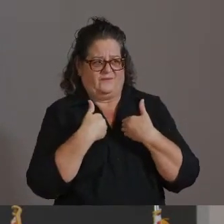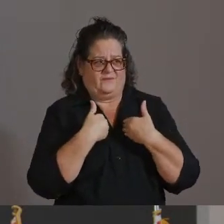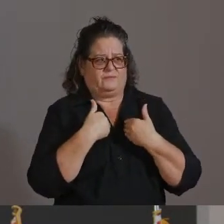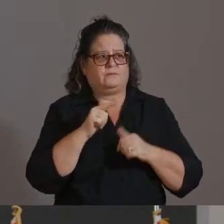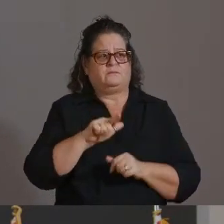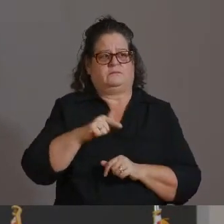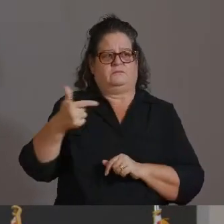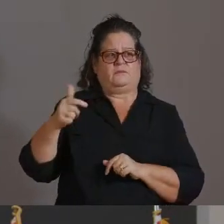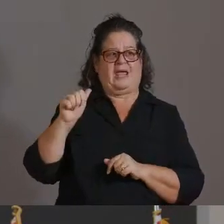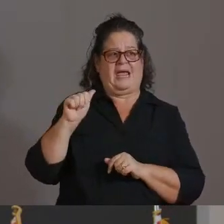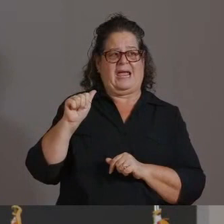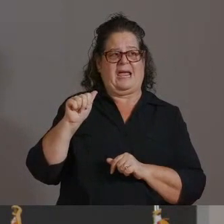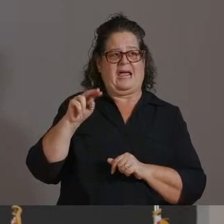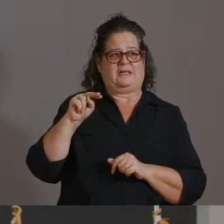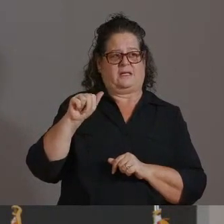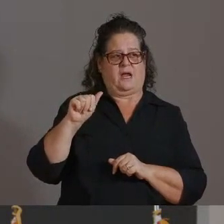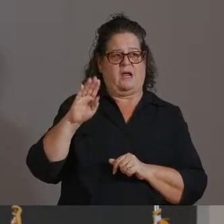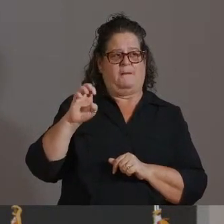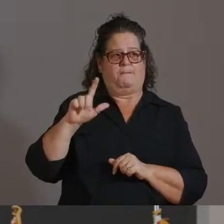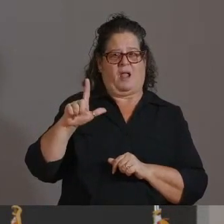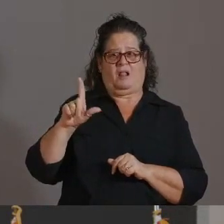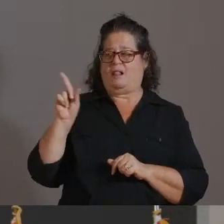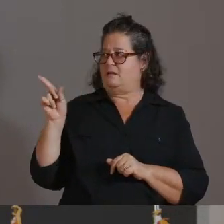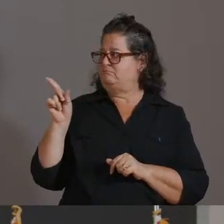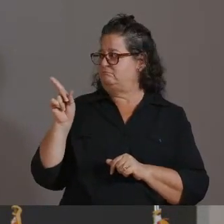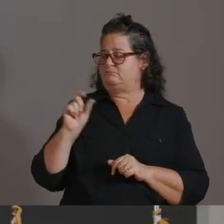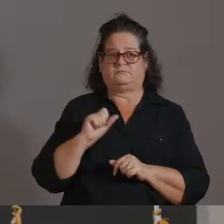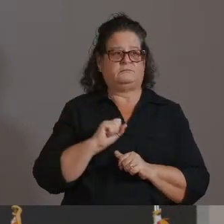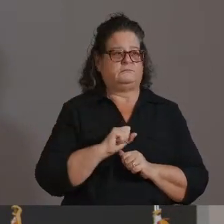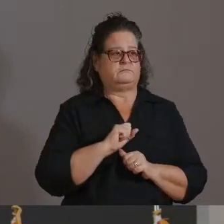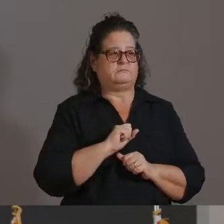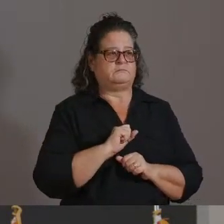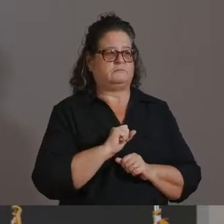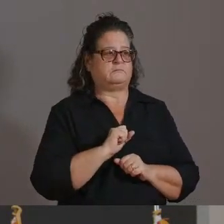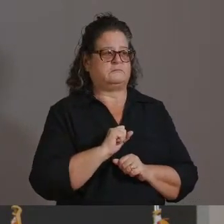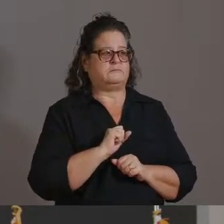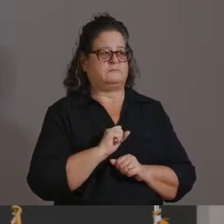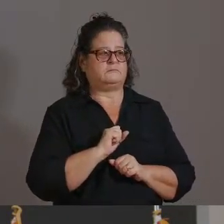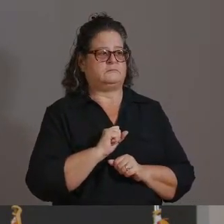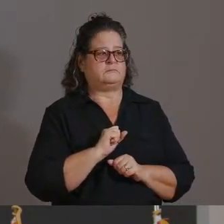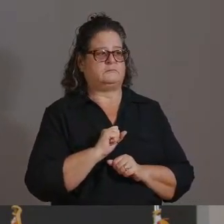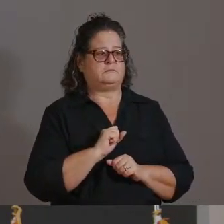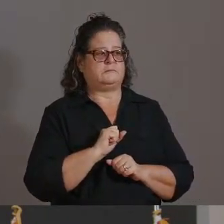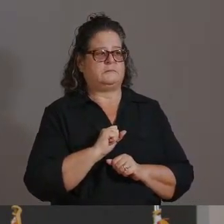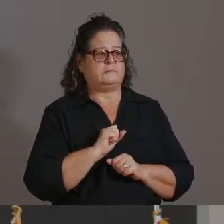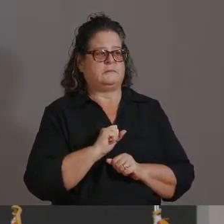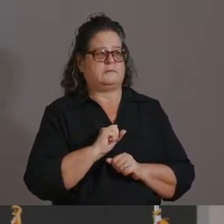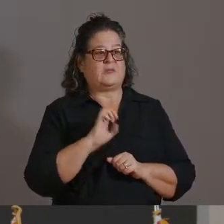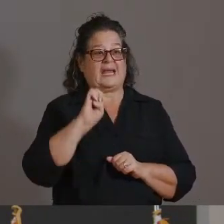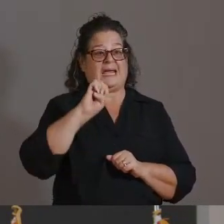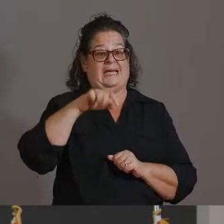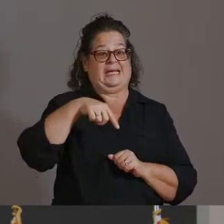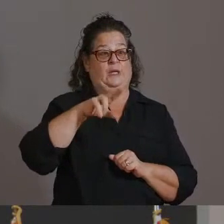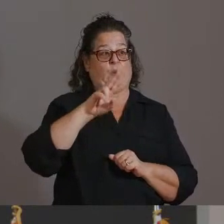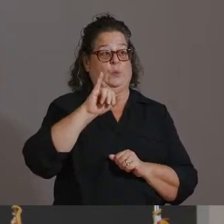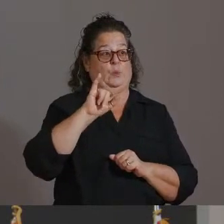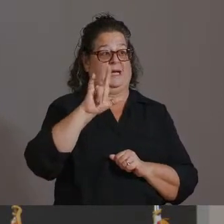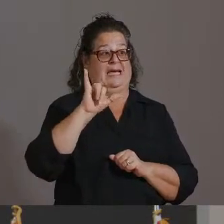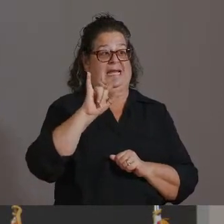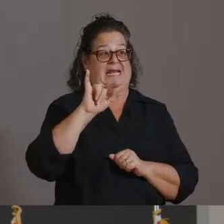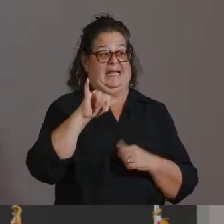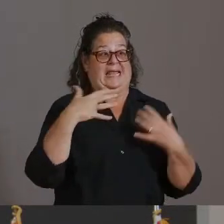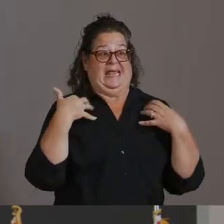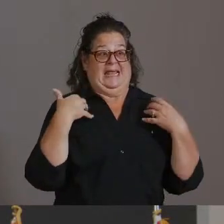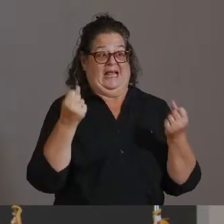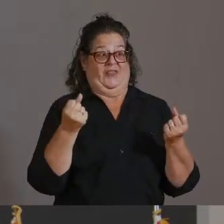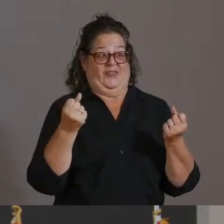Sure, absolutely. As many of you know, Equality Health has been undertaking large collaborations out in the community